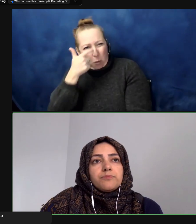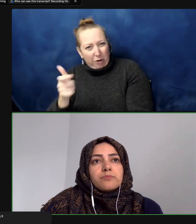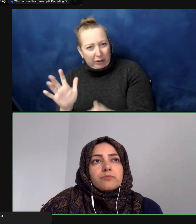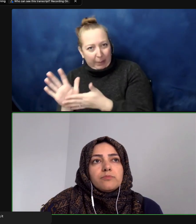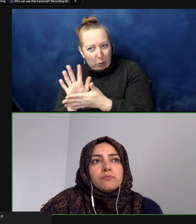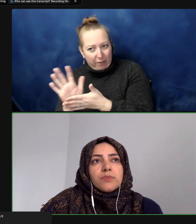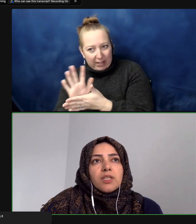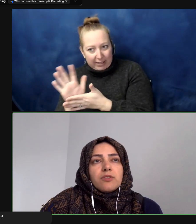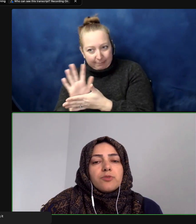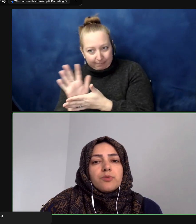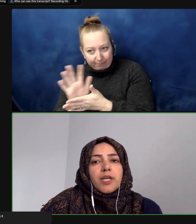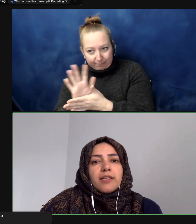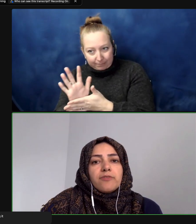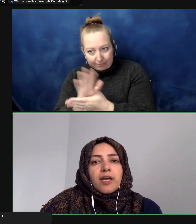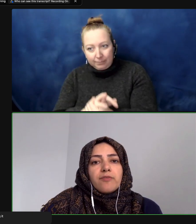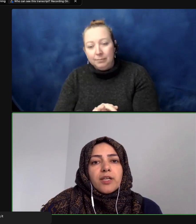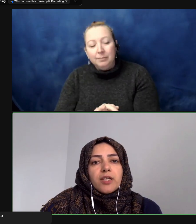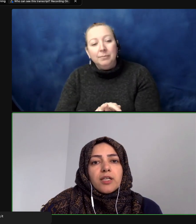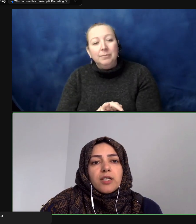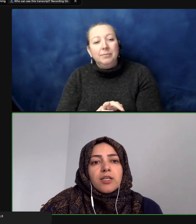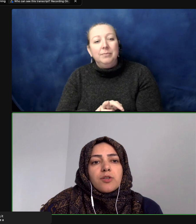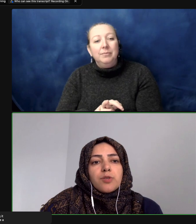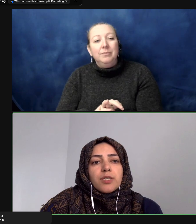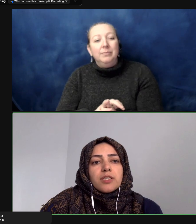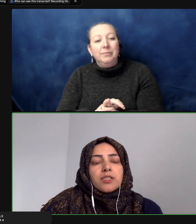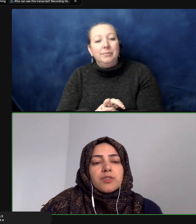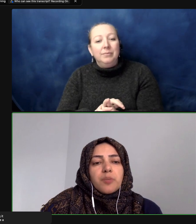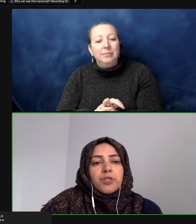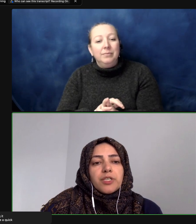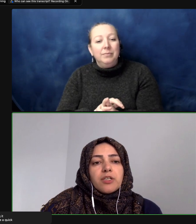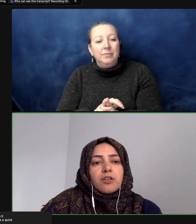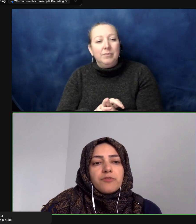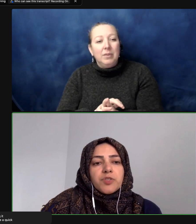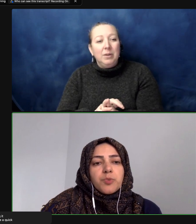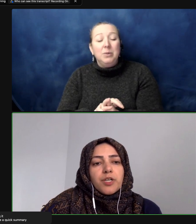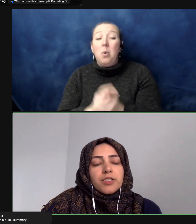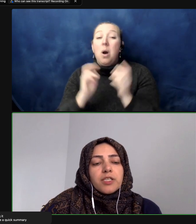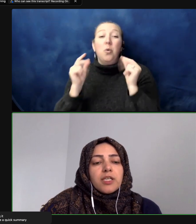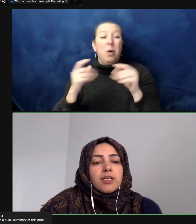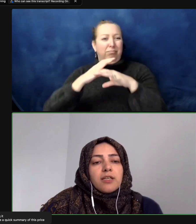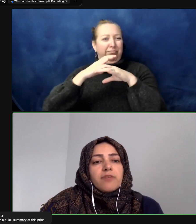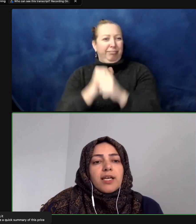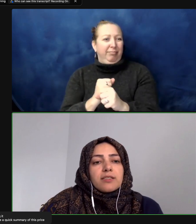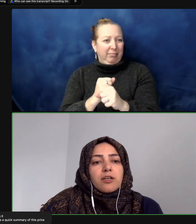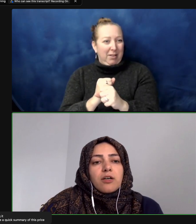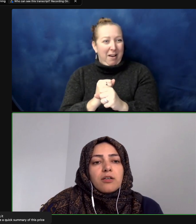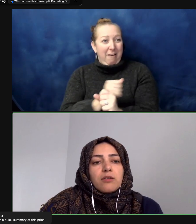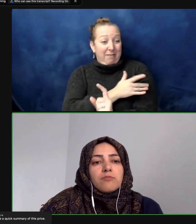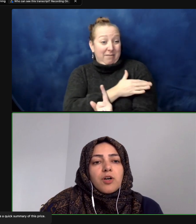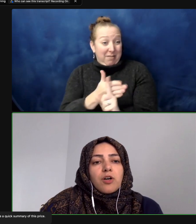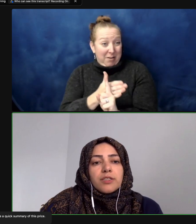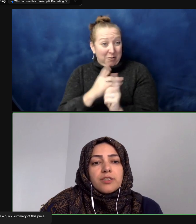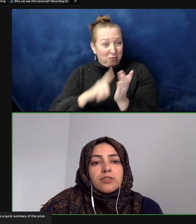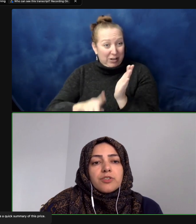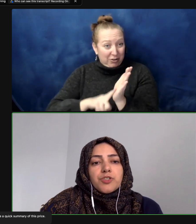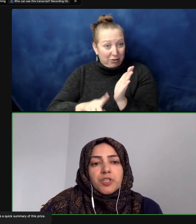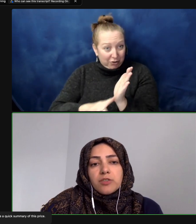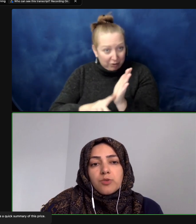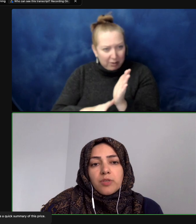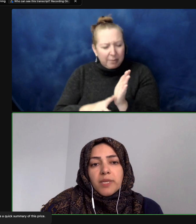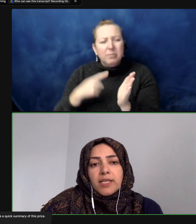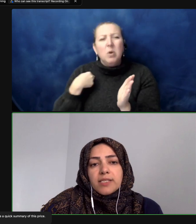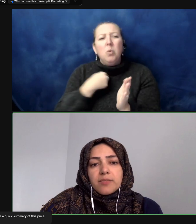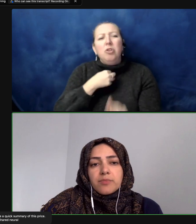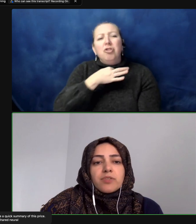So to kind of have a quick summary of this part, we ask, are there